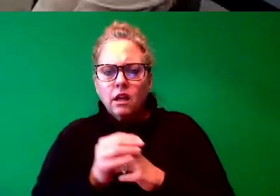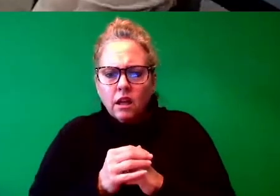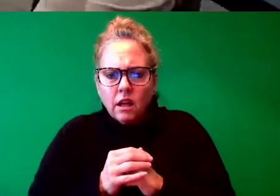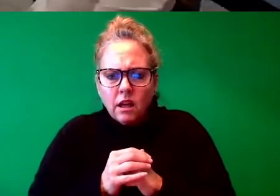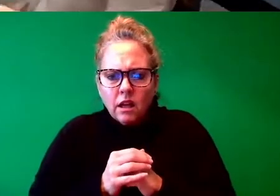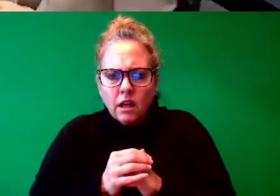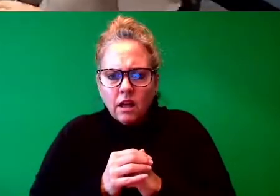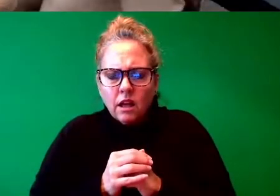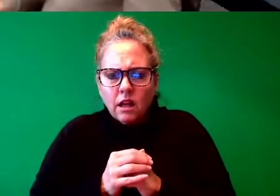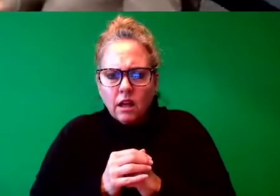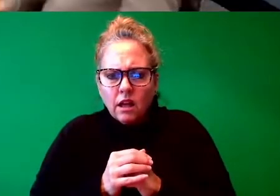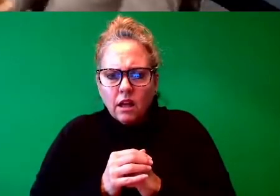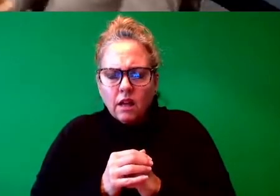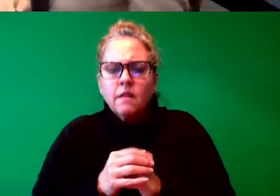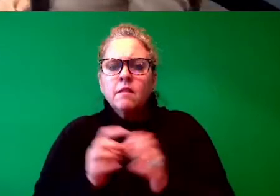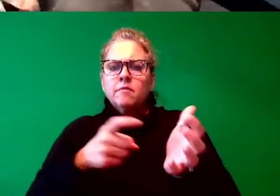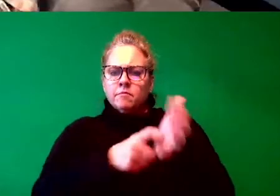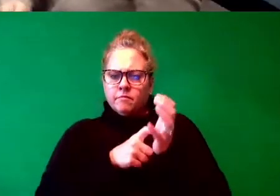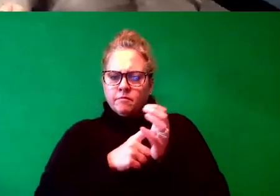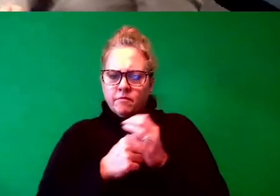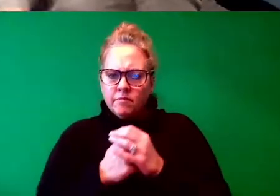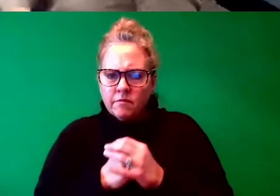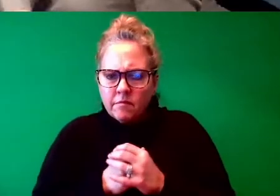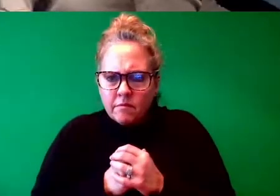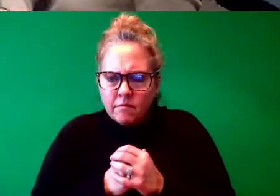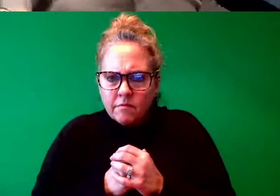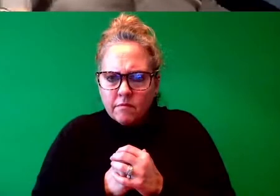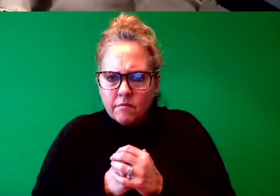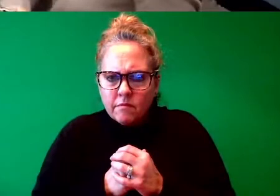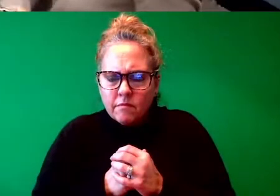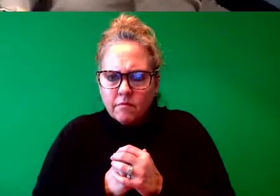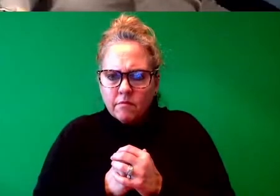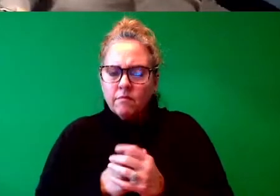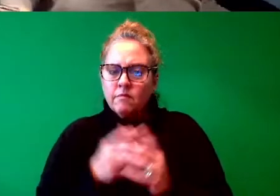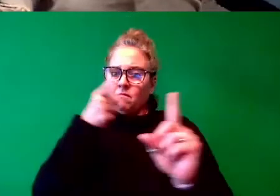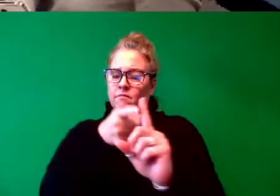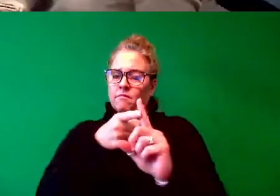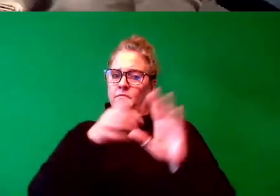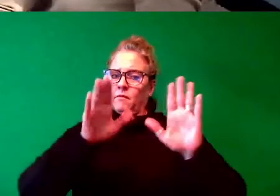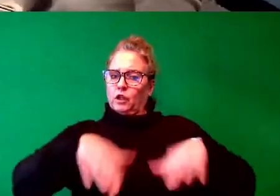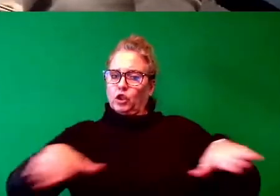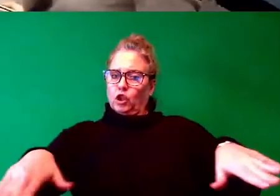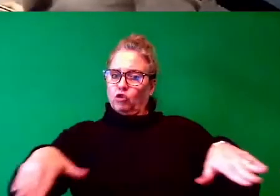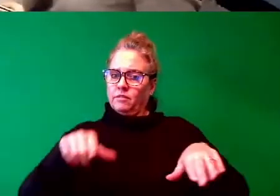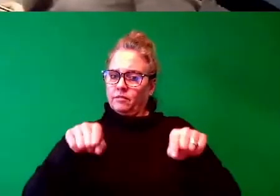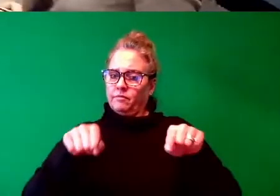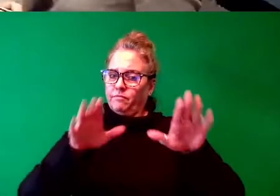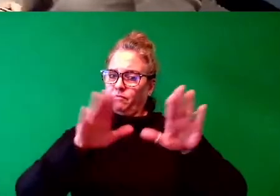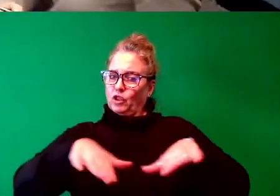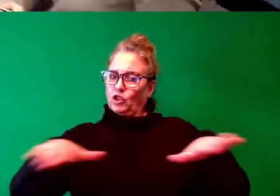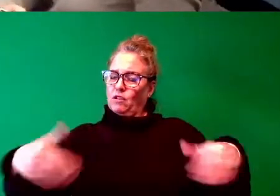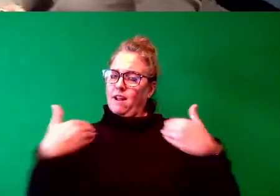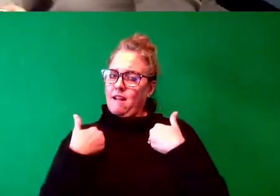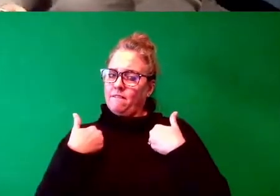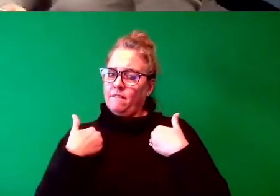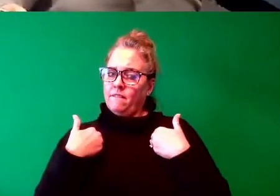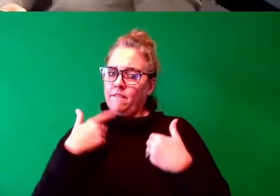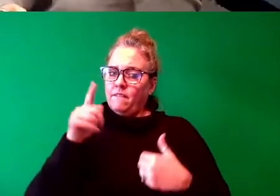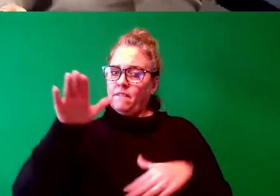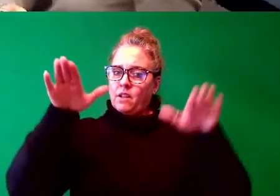mandatory vaccines are not a good idea, especially in children, due to their lower risk, right, of